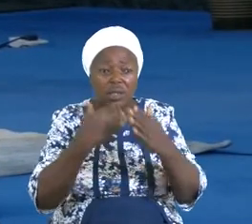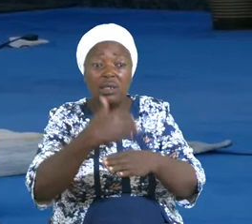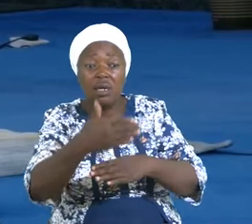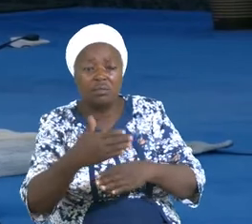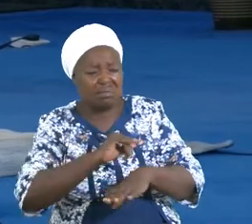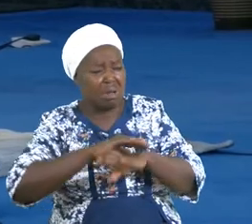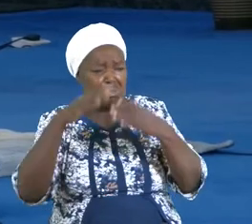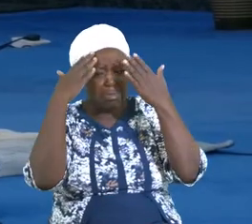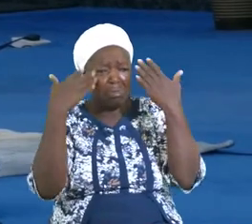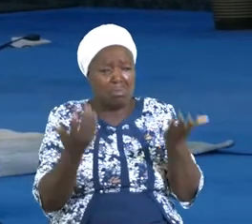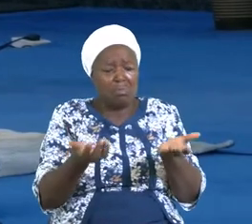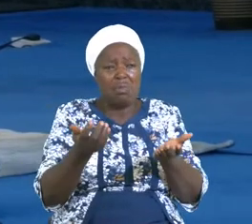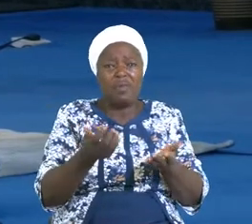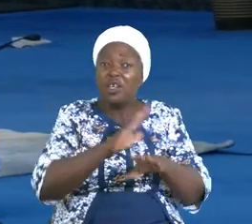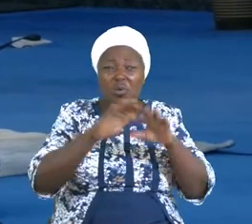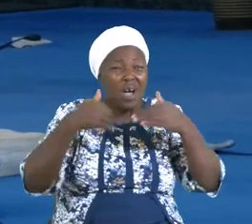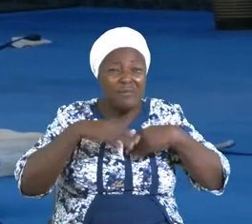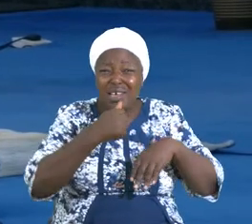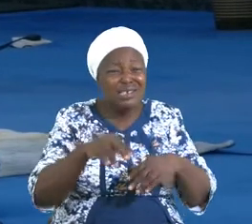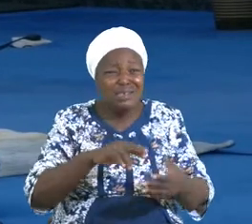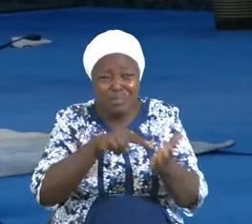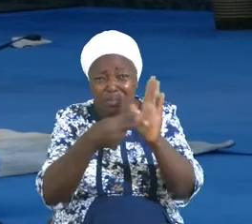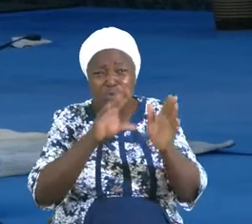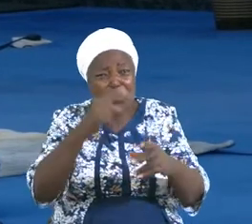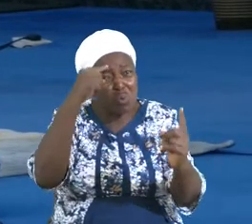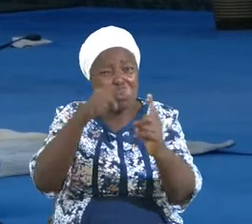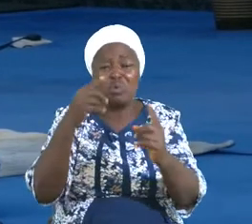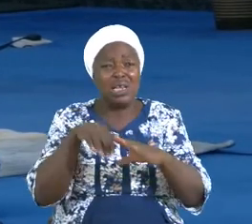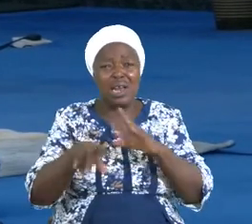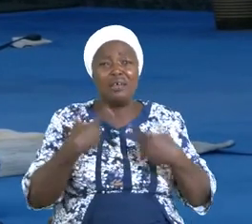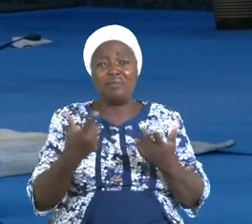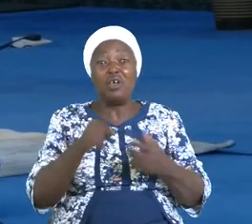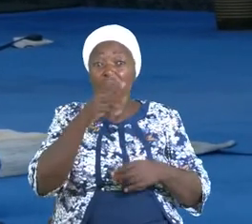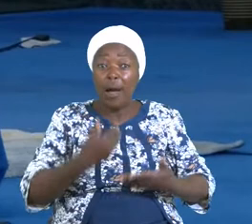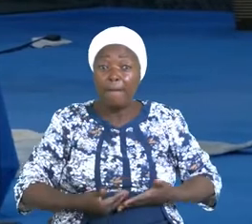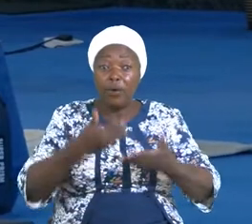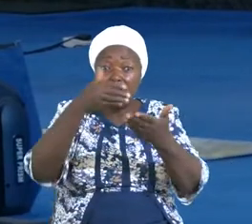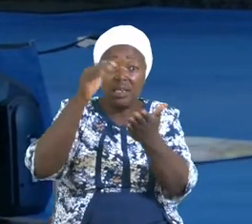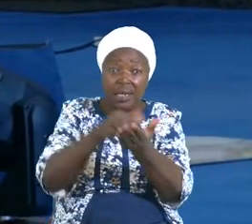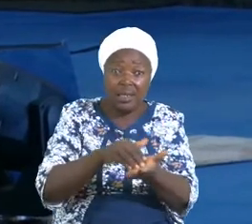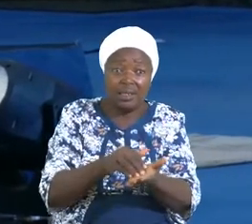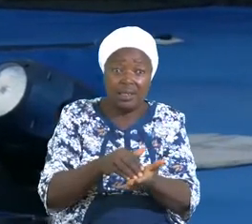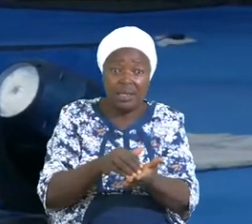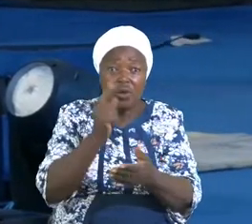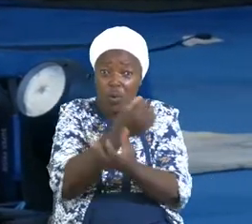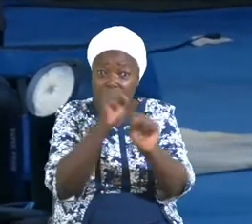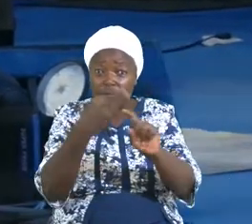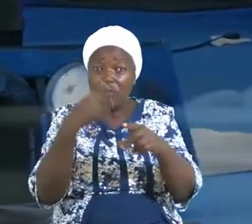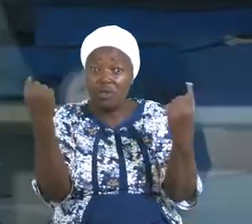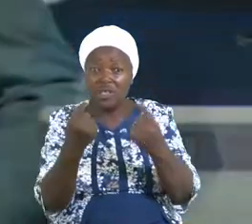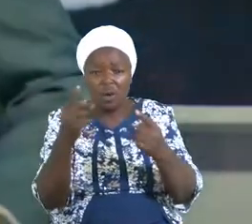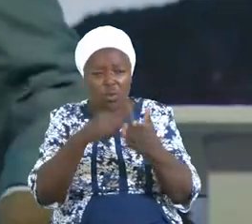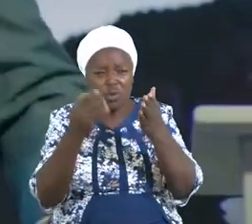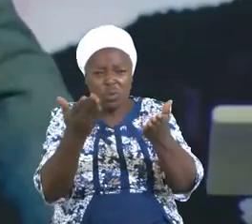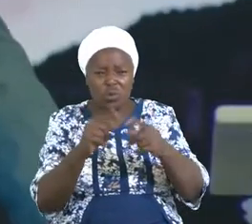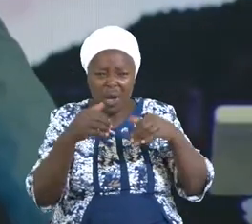know. They don't have any purpose, no goal. You're born again, what do you want to do and achieve in the